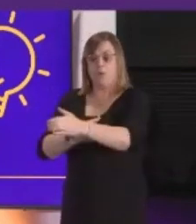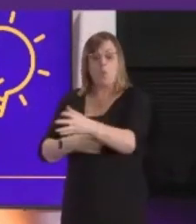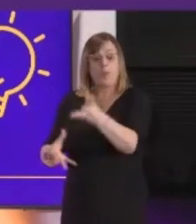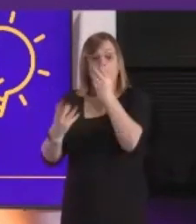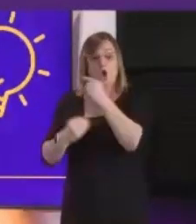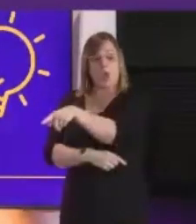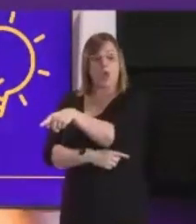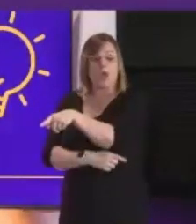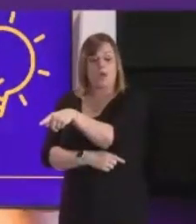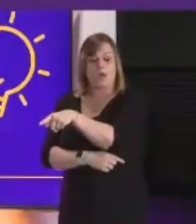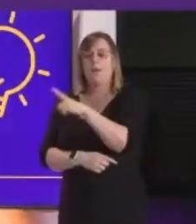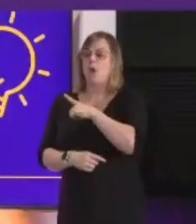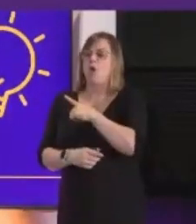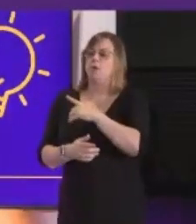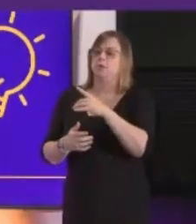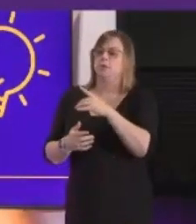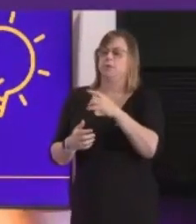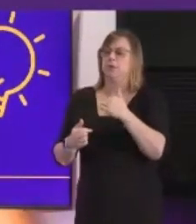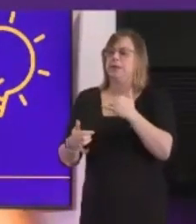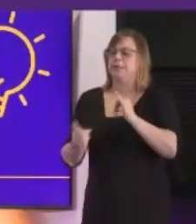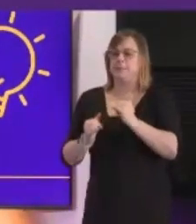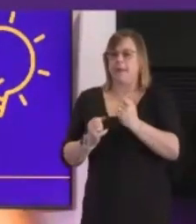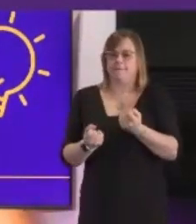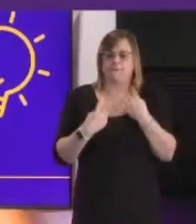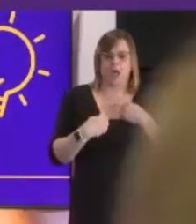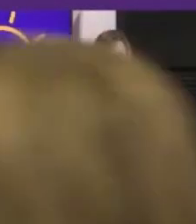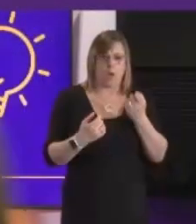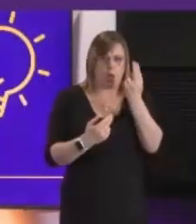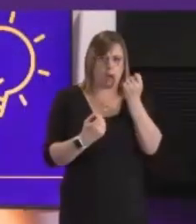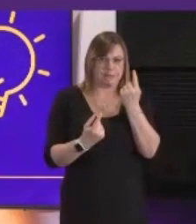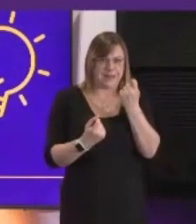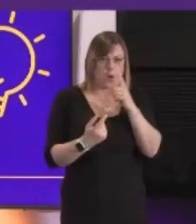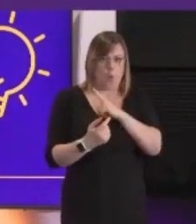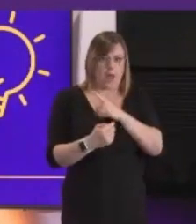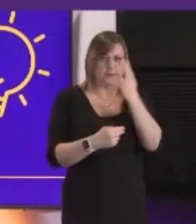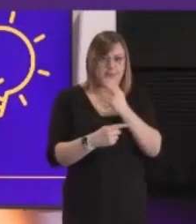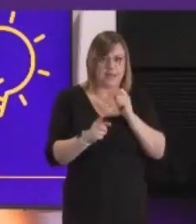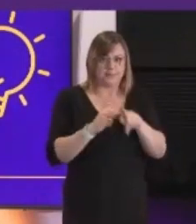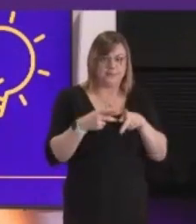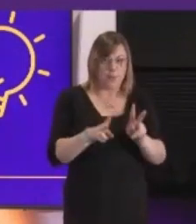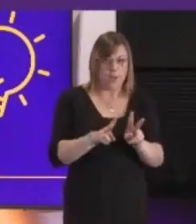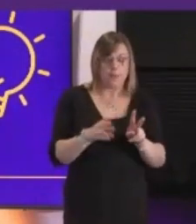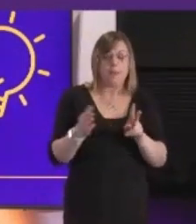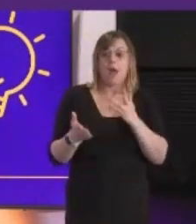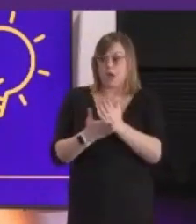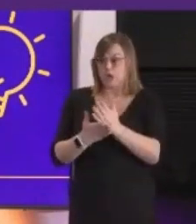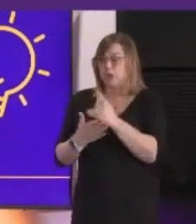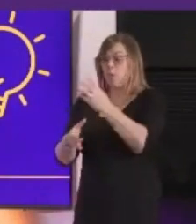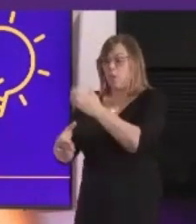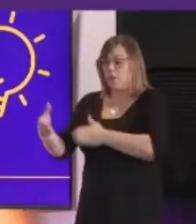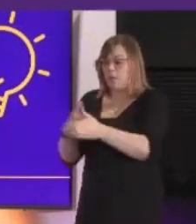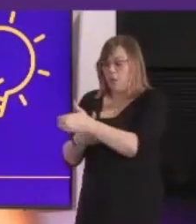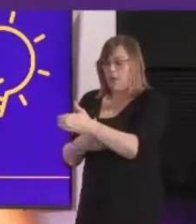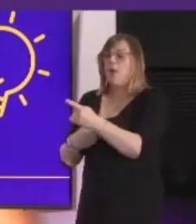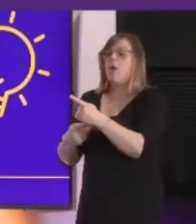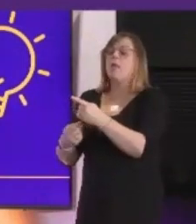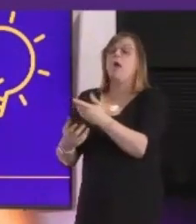because often it's difficult to understand why they need to design things in a certain way. But when we can give examples and,